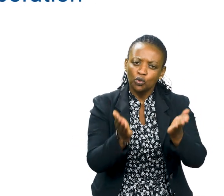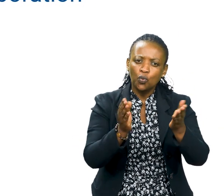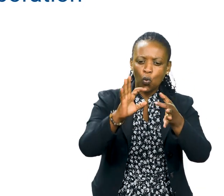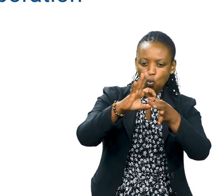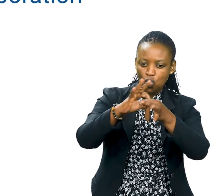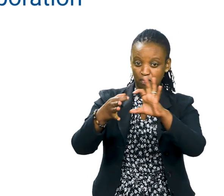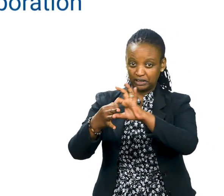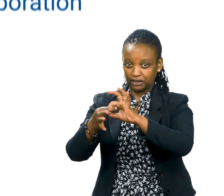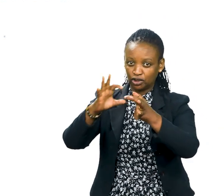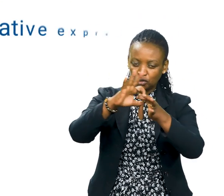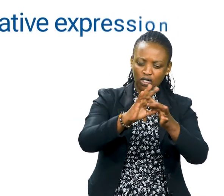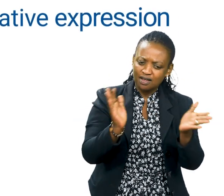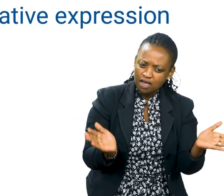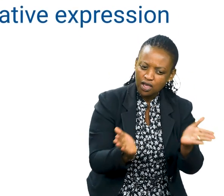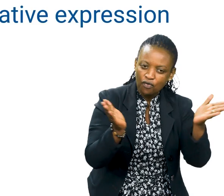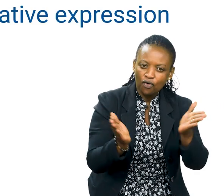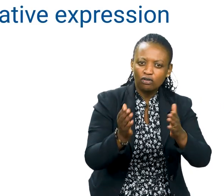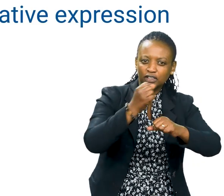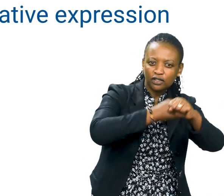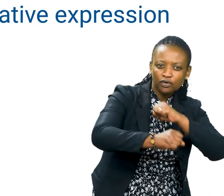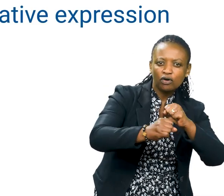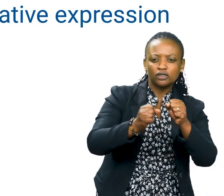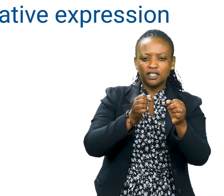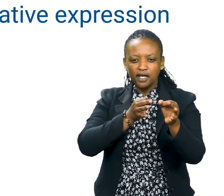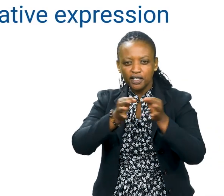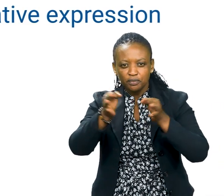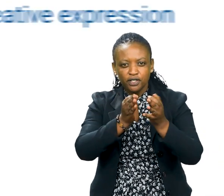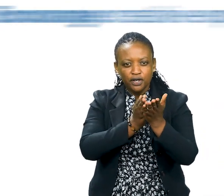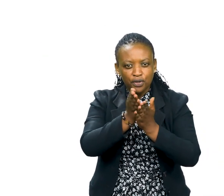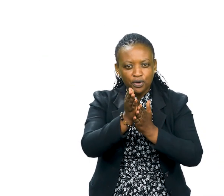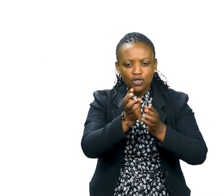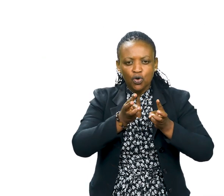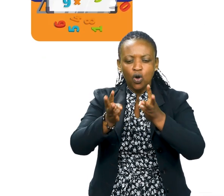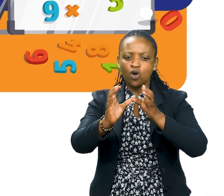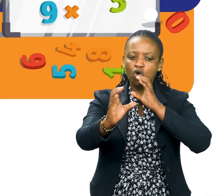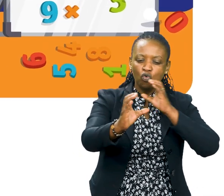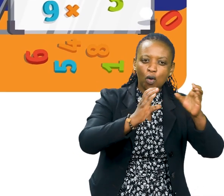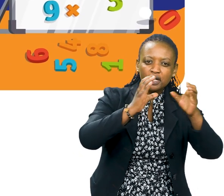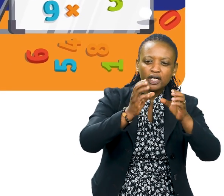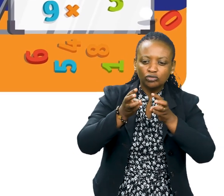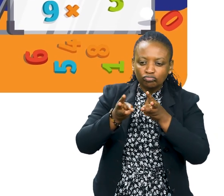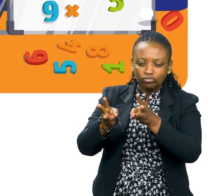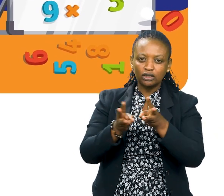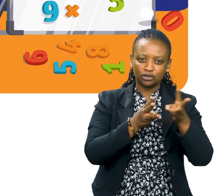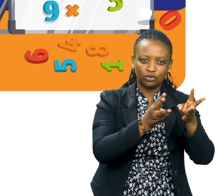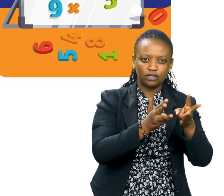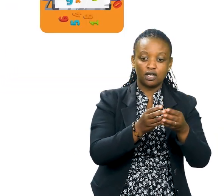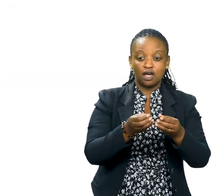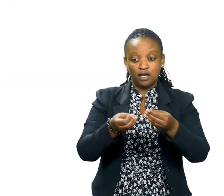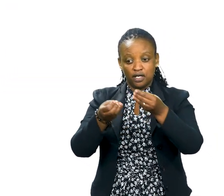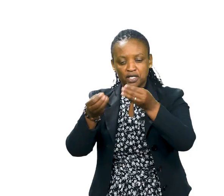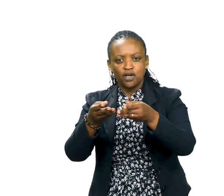promote collaboration, encourage creative expression through diverse communication